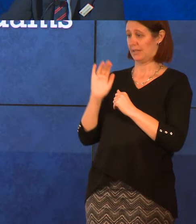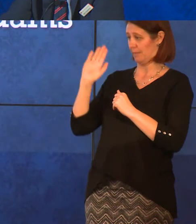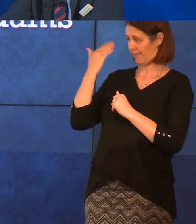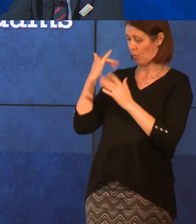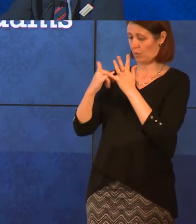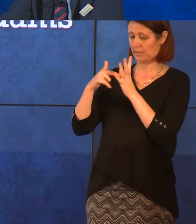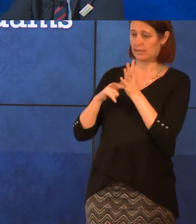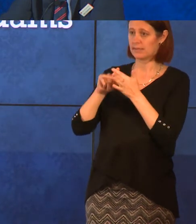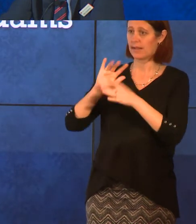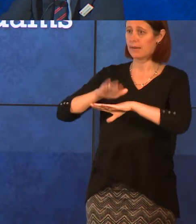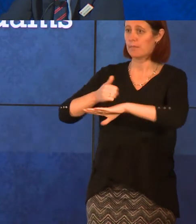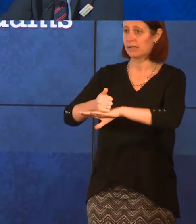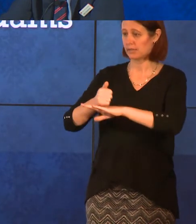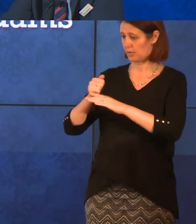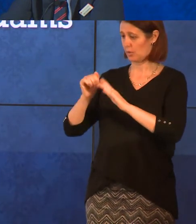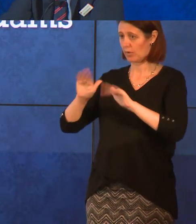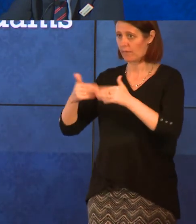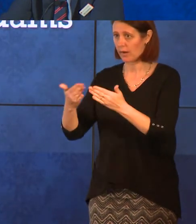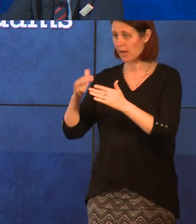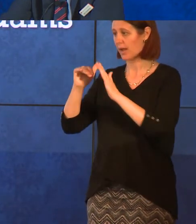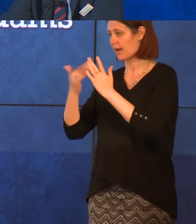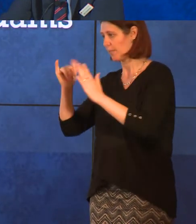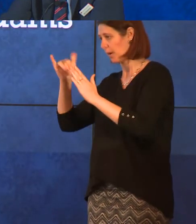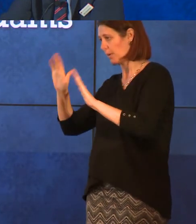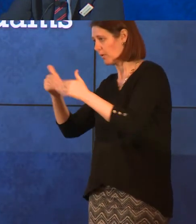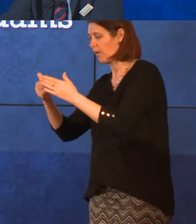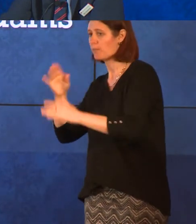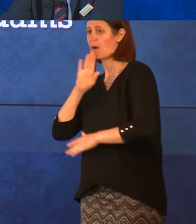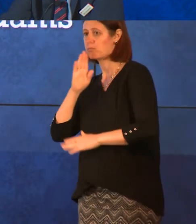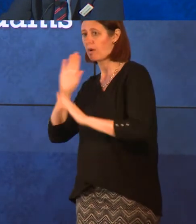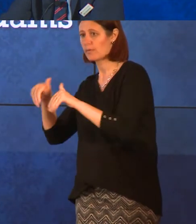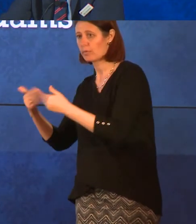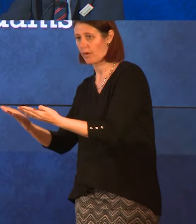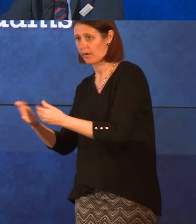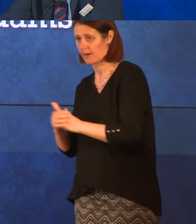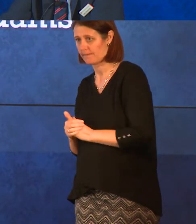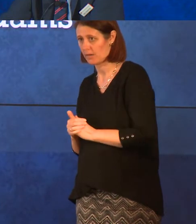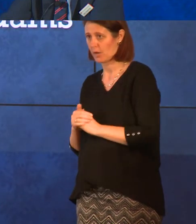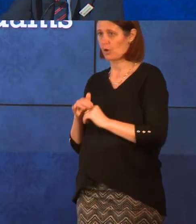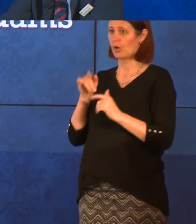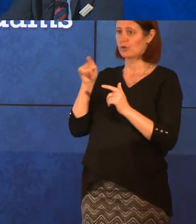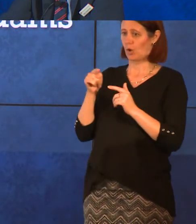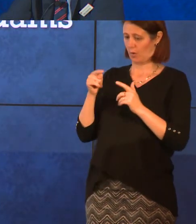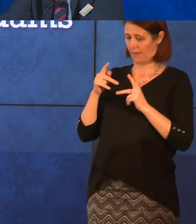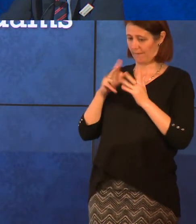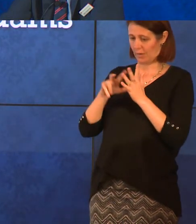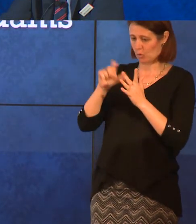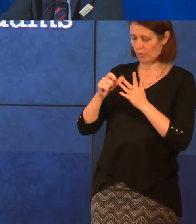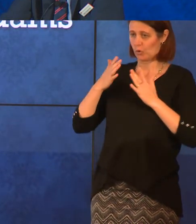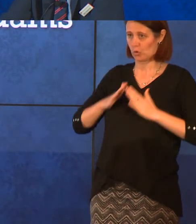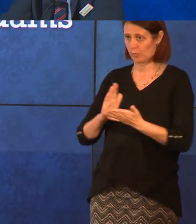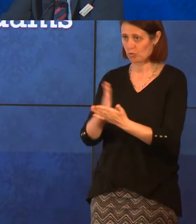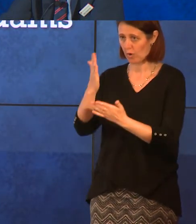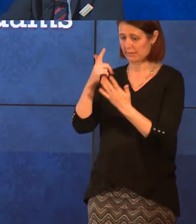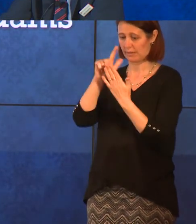state-based provider and now might be provided by a private provider. The coverage of Victoria's human rights legislation